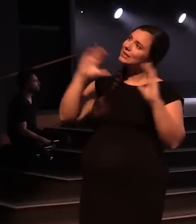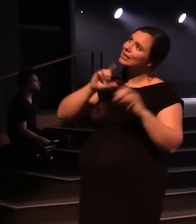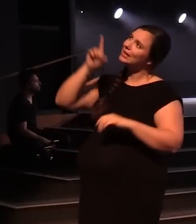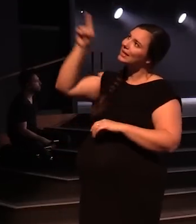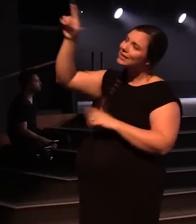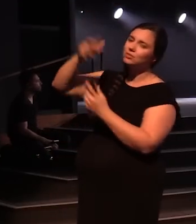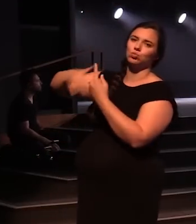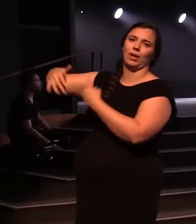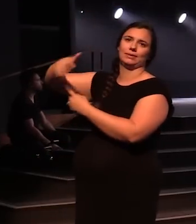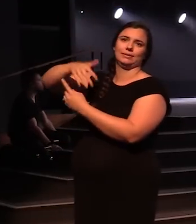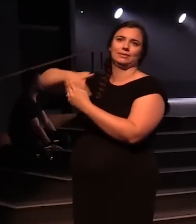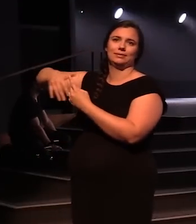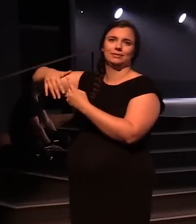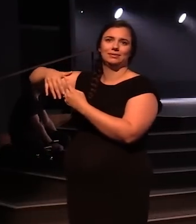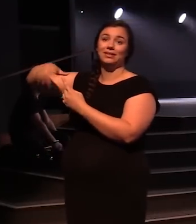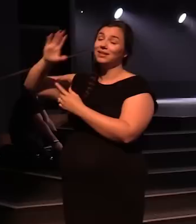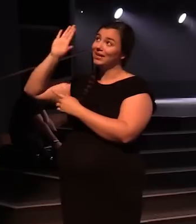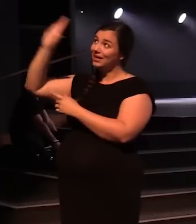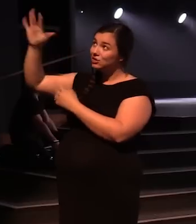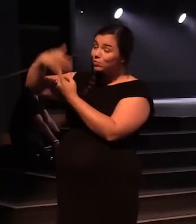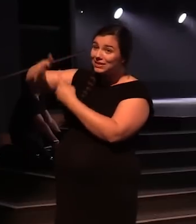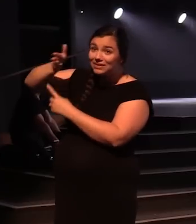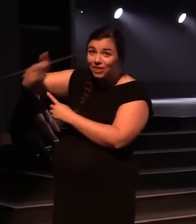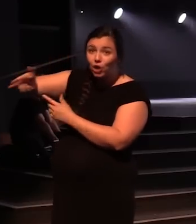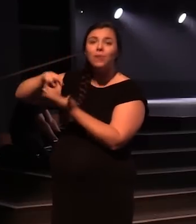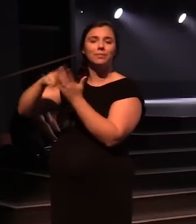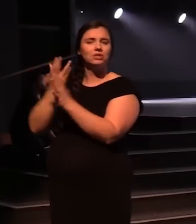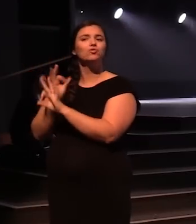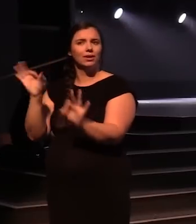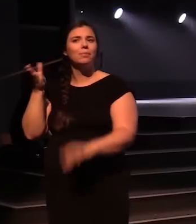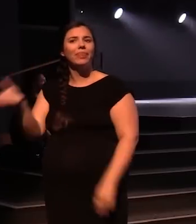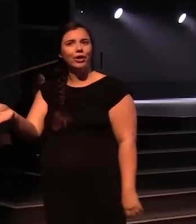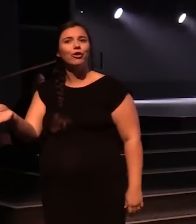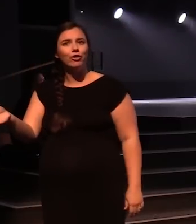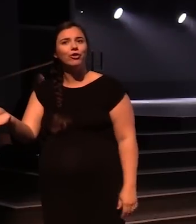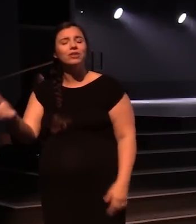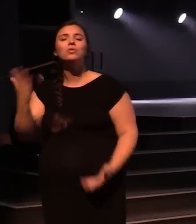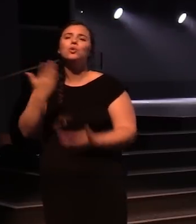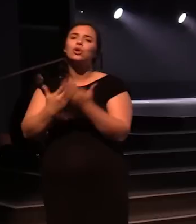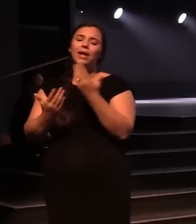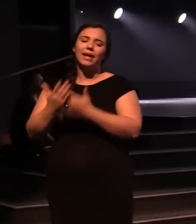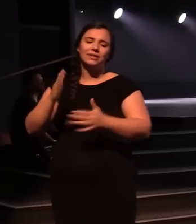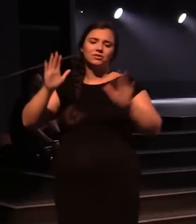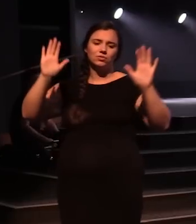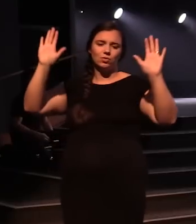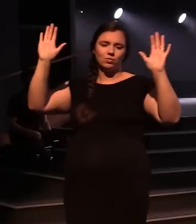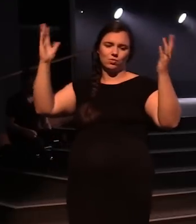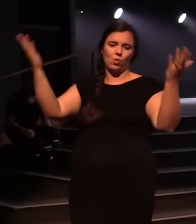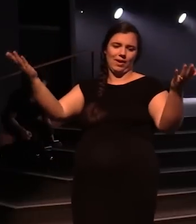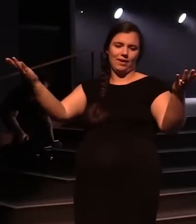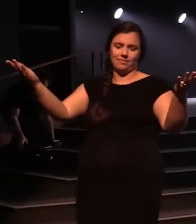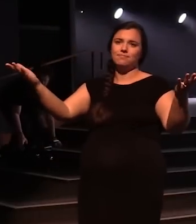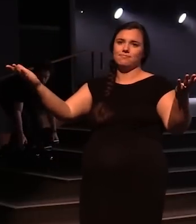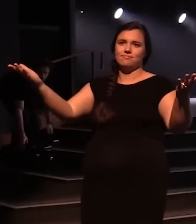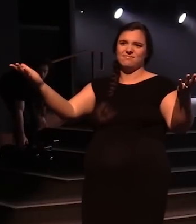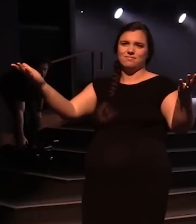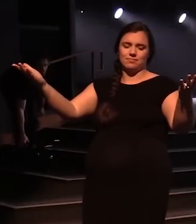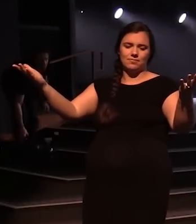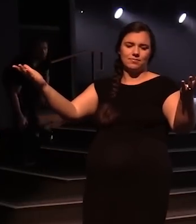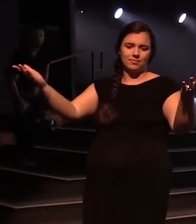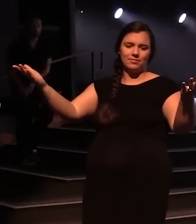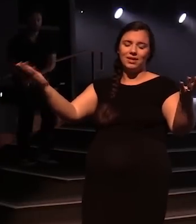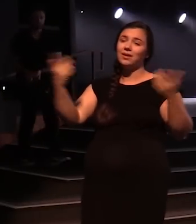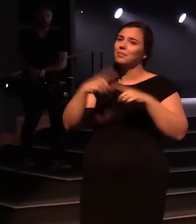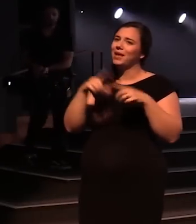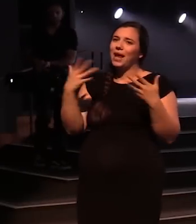after His presence. Because where His presence is, there is freedom. So will you just put your hands out like this for a moment? Because we're going to receive some things today, but I don't